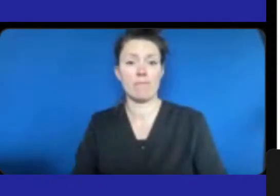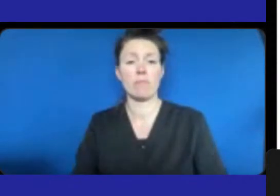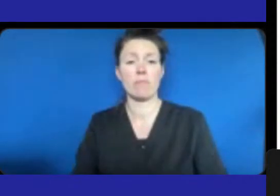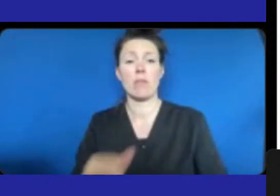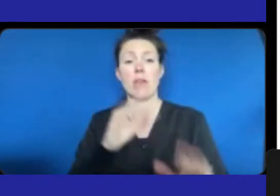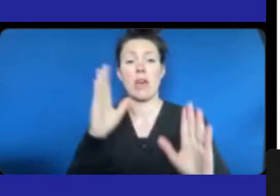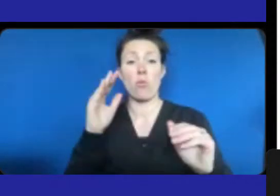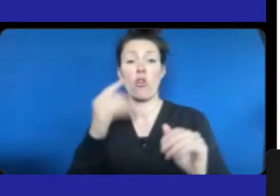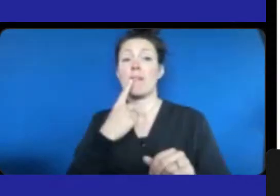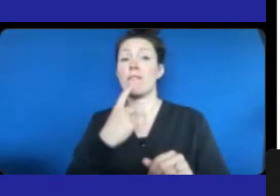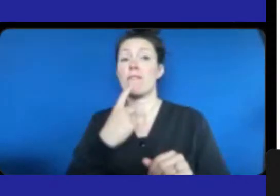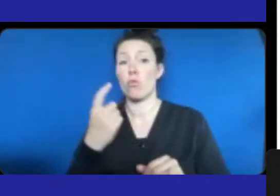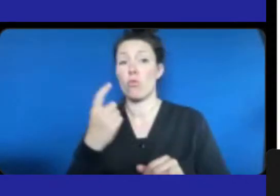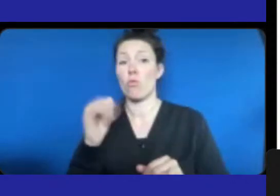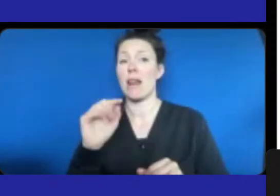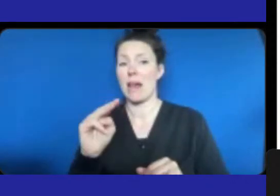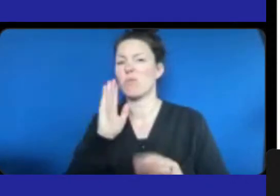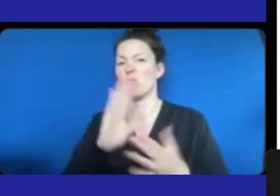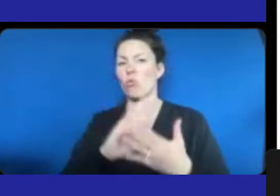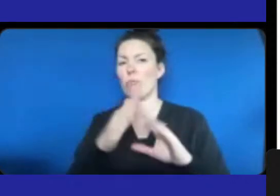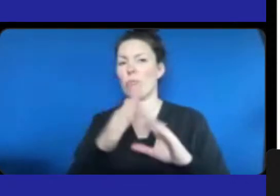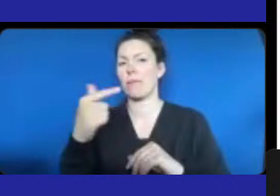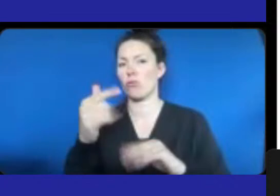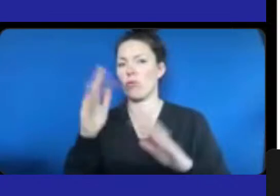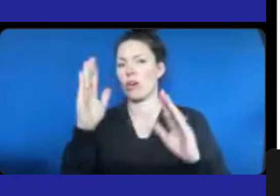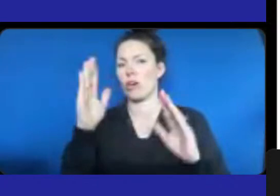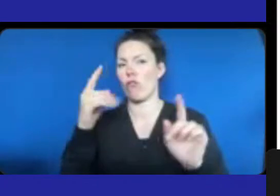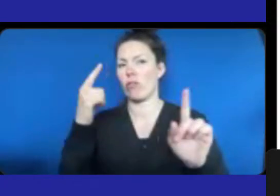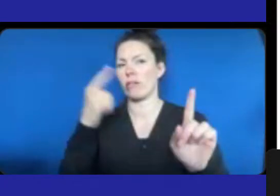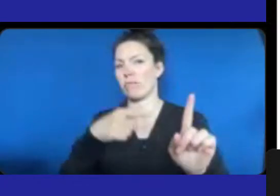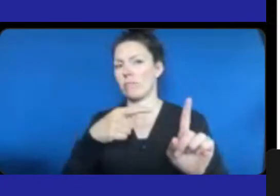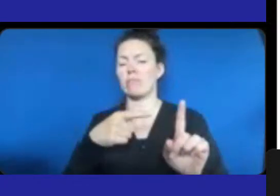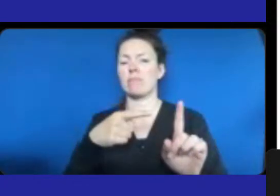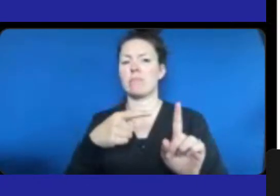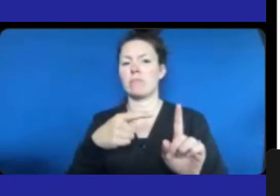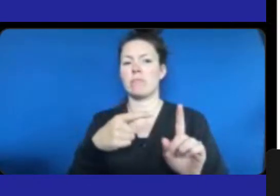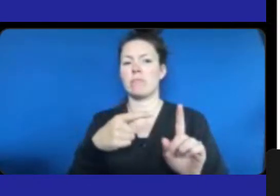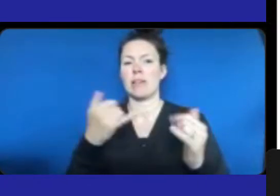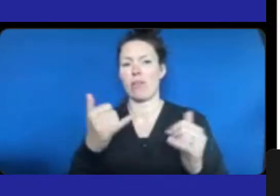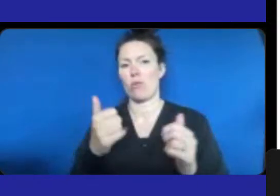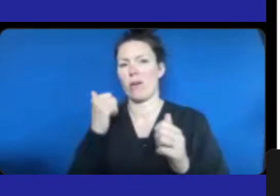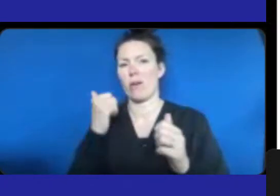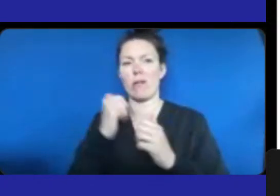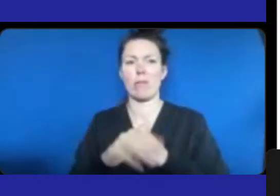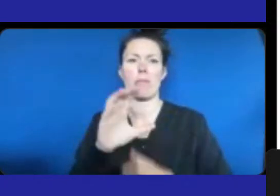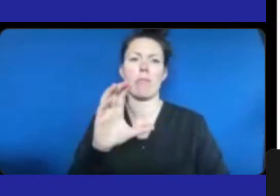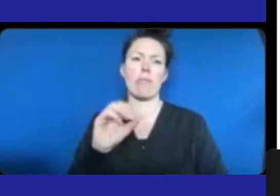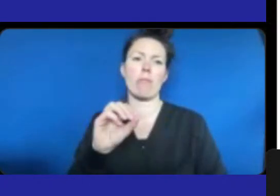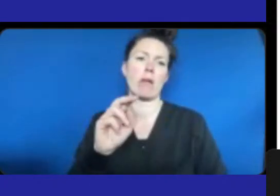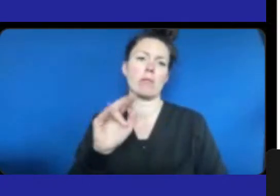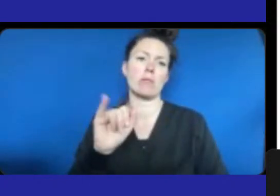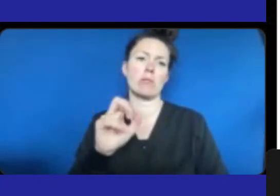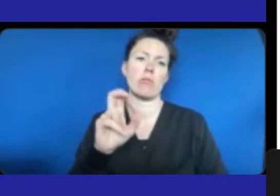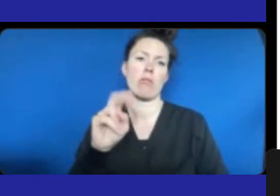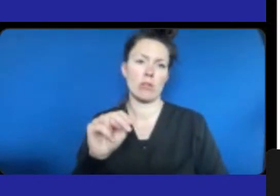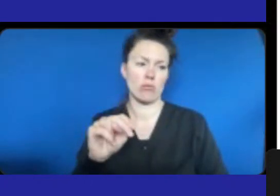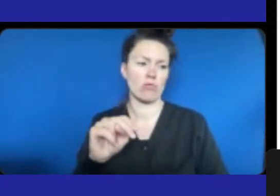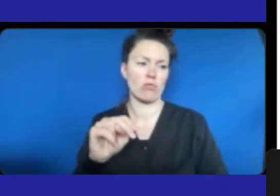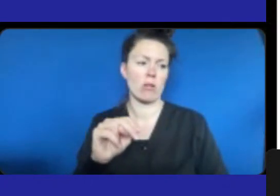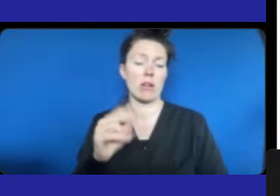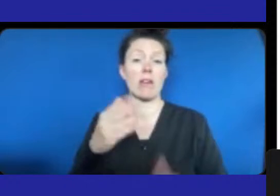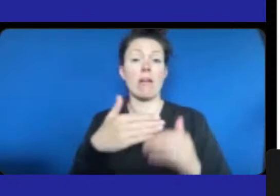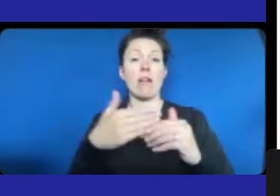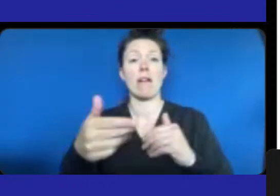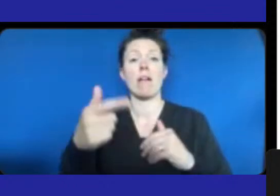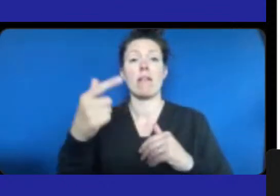items turn to green as we move past this Omicron surge. In our next quarterly update, I think we'll start to talk to the board